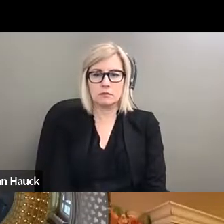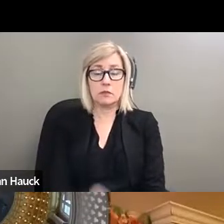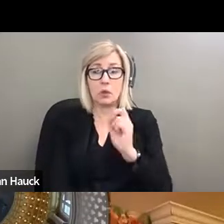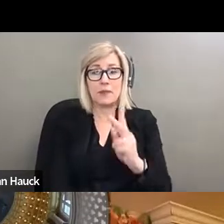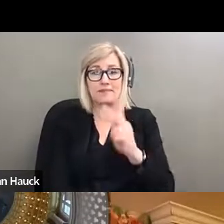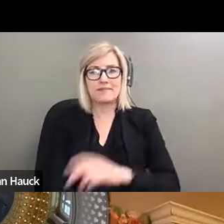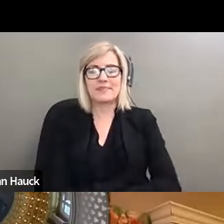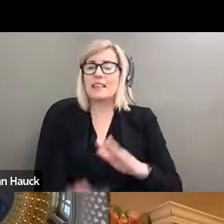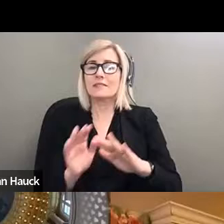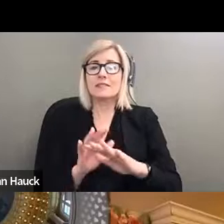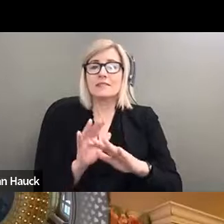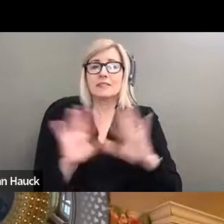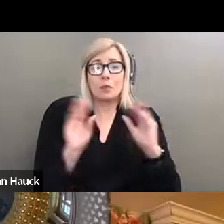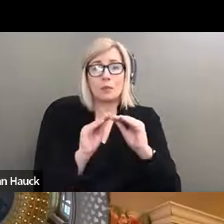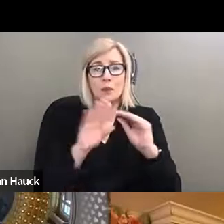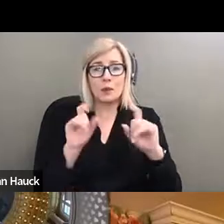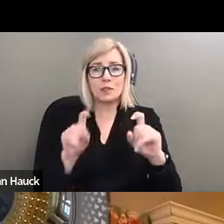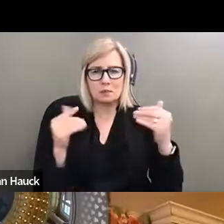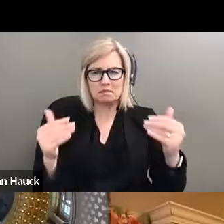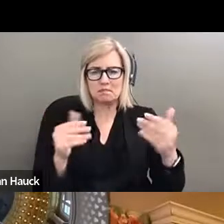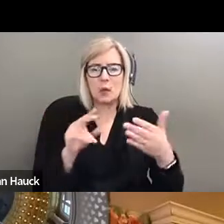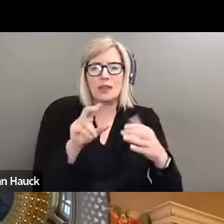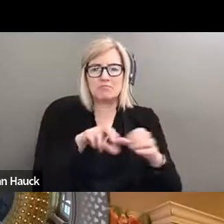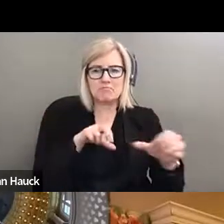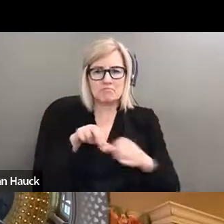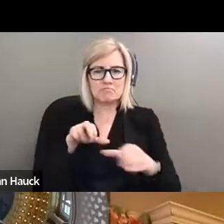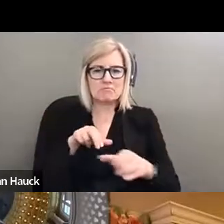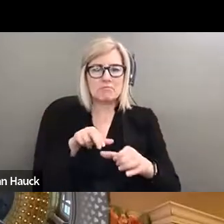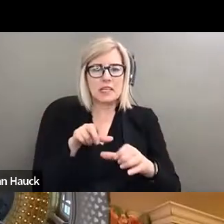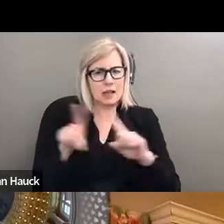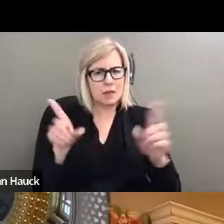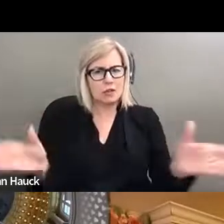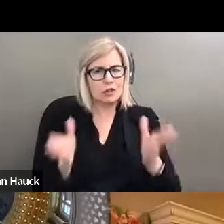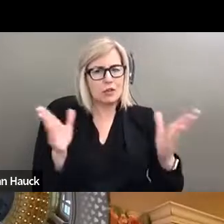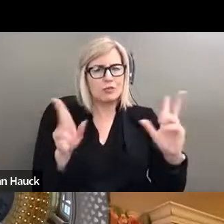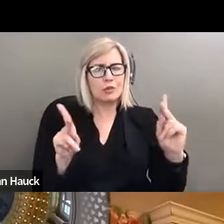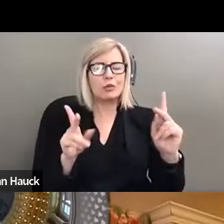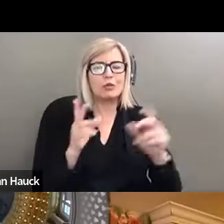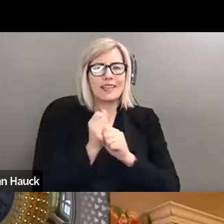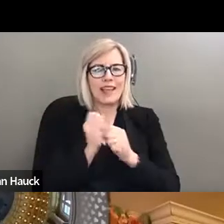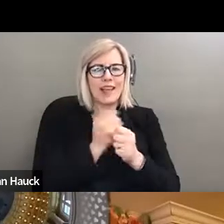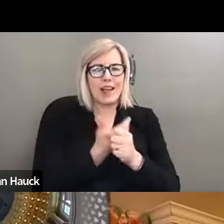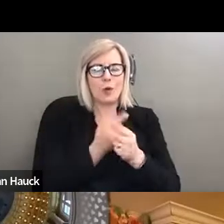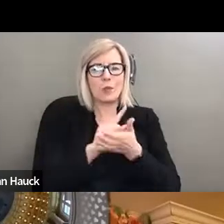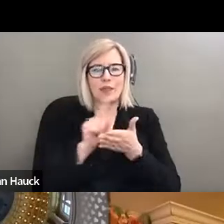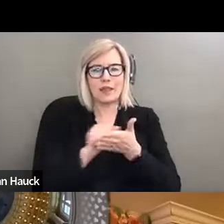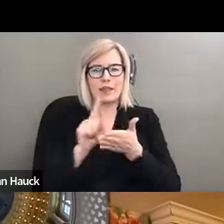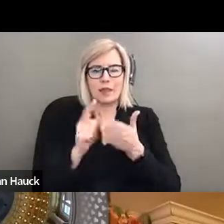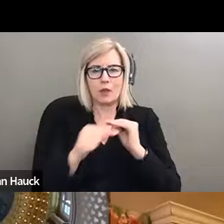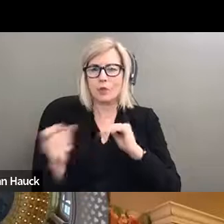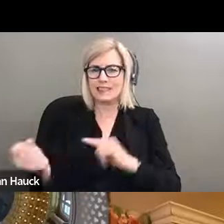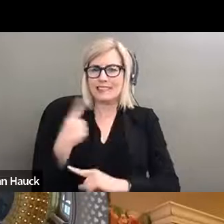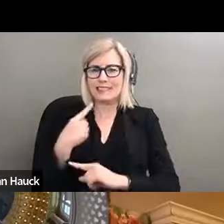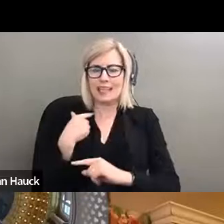All right, well, if you don't have any questions, we can sign up, but I would also encourage people to get our weekly email that we have, and you can send Amy and I and